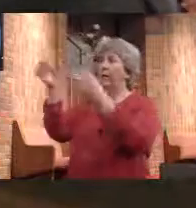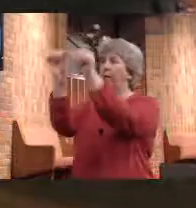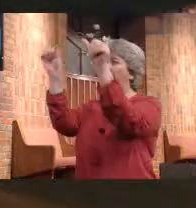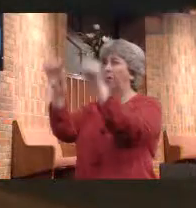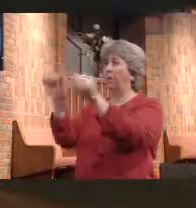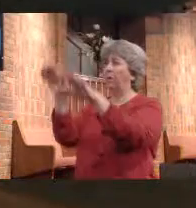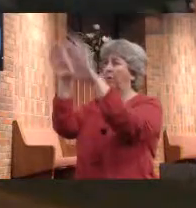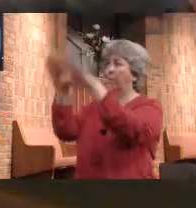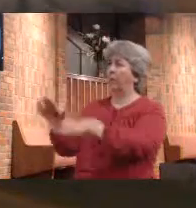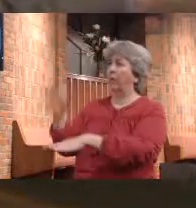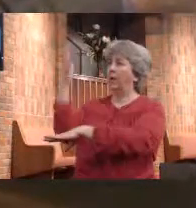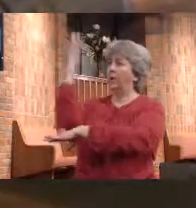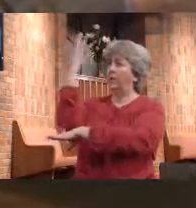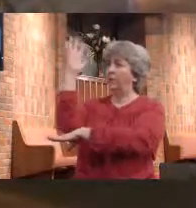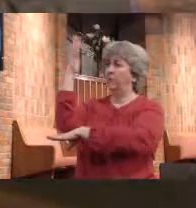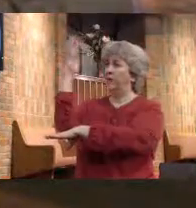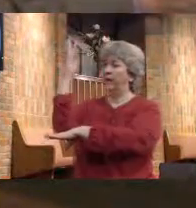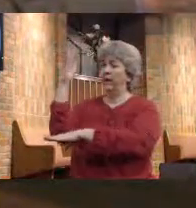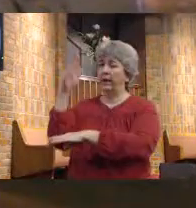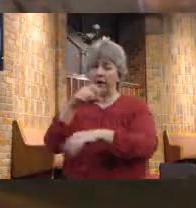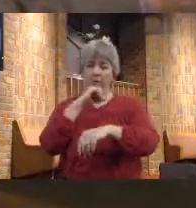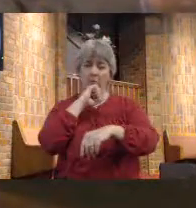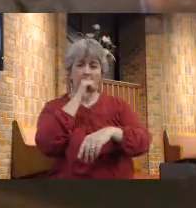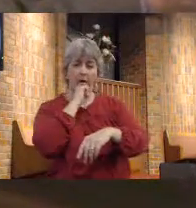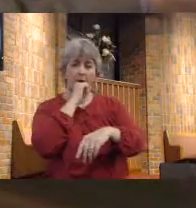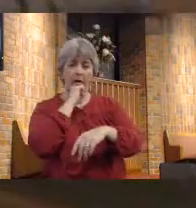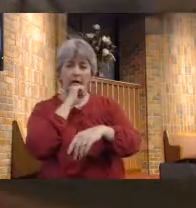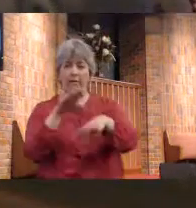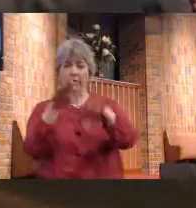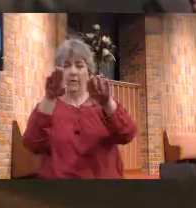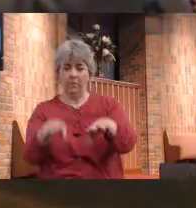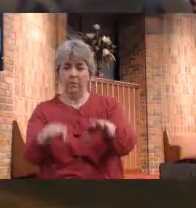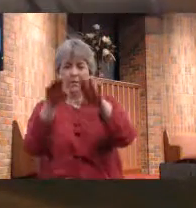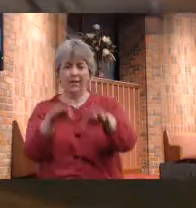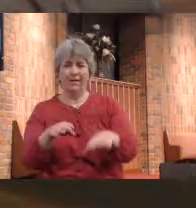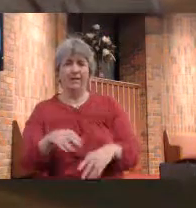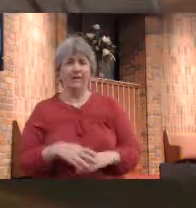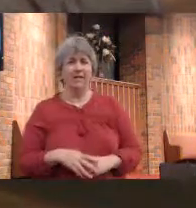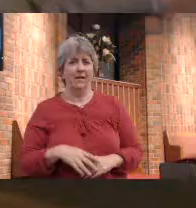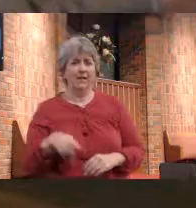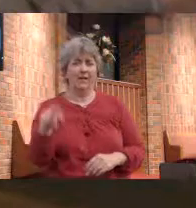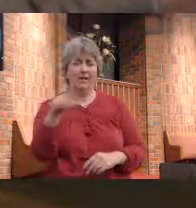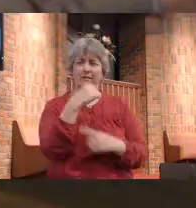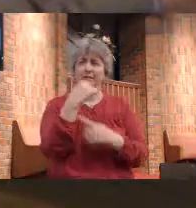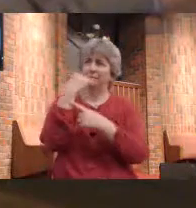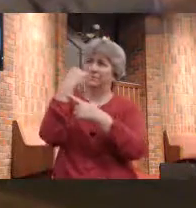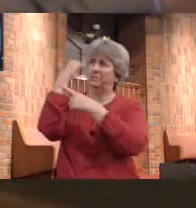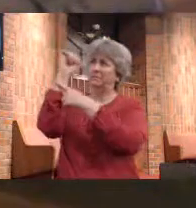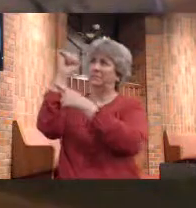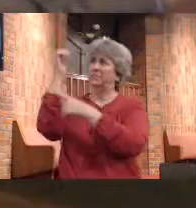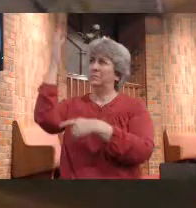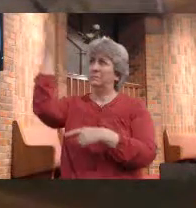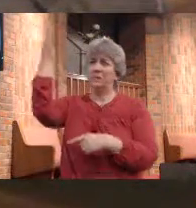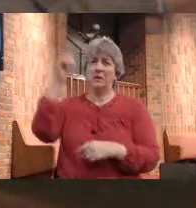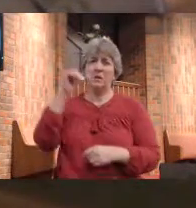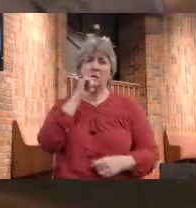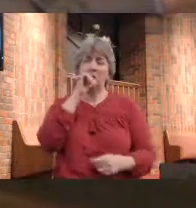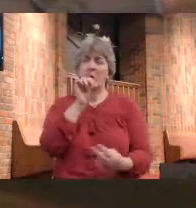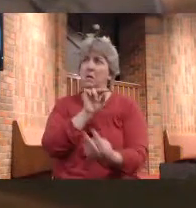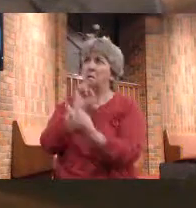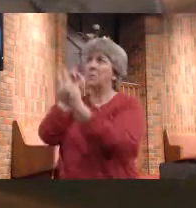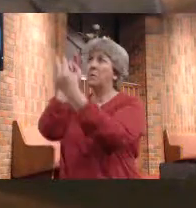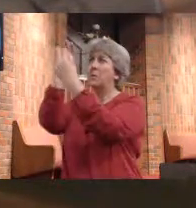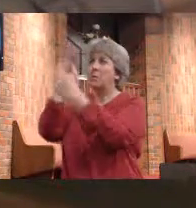a stone, you gave birth to me. For they have turned their back to me and not their face. But in the time of